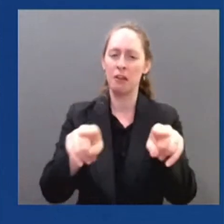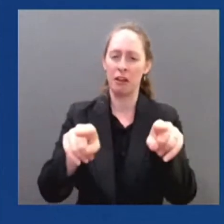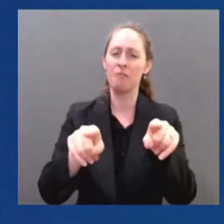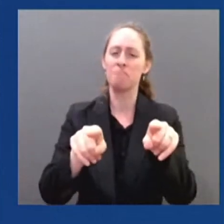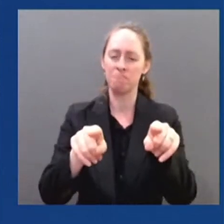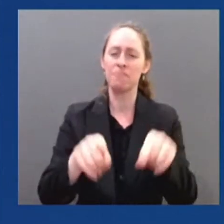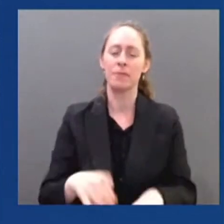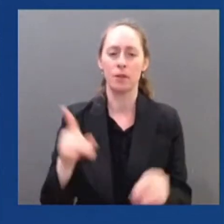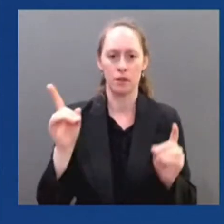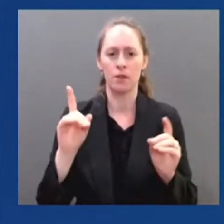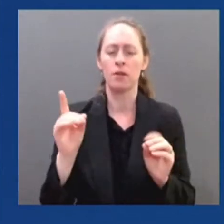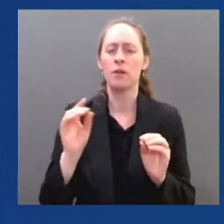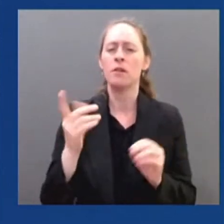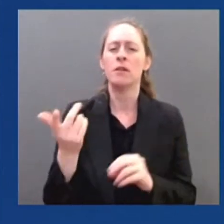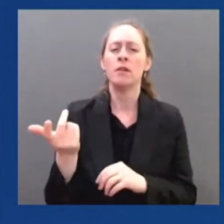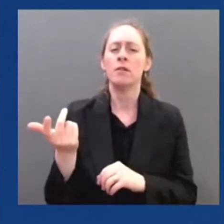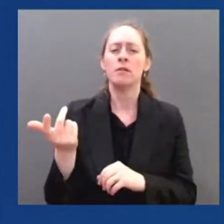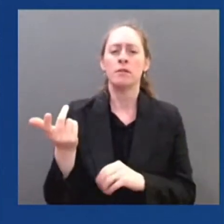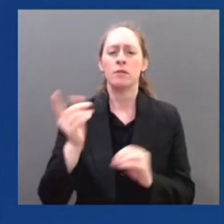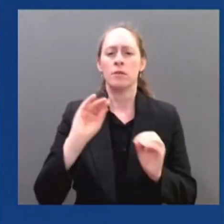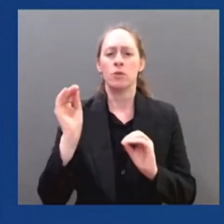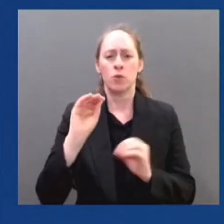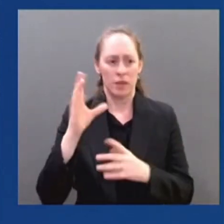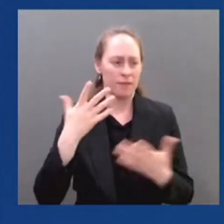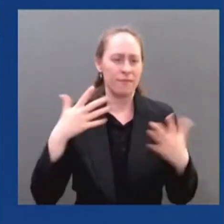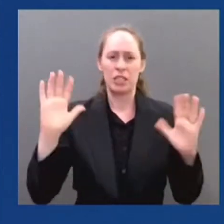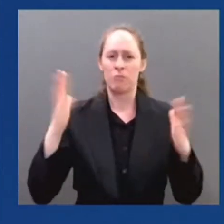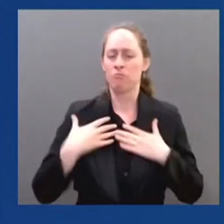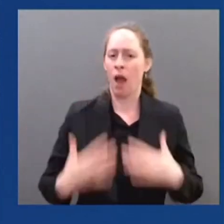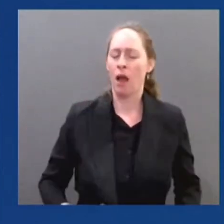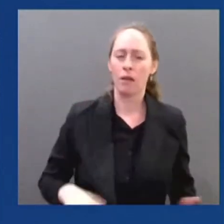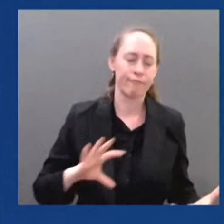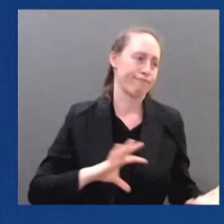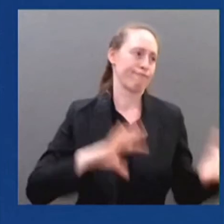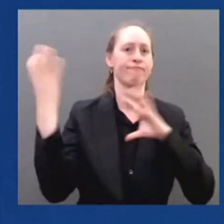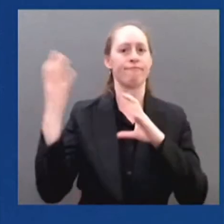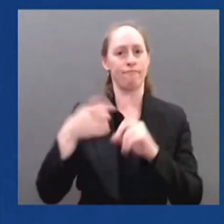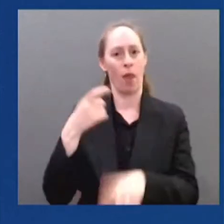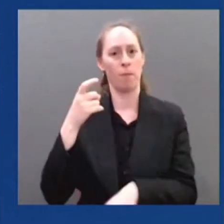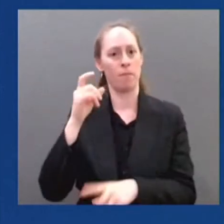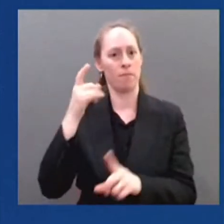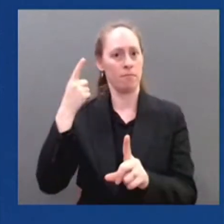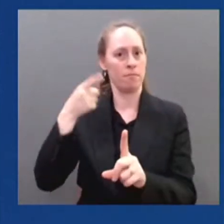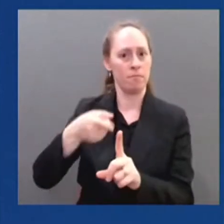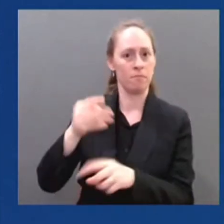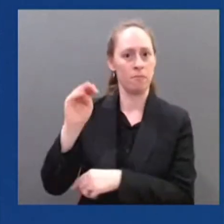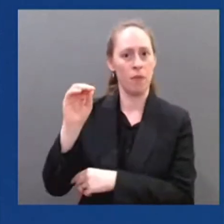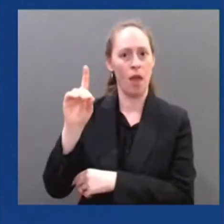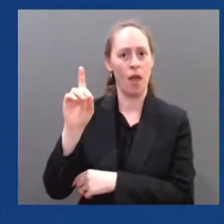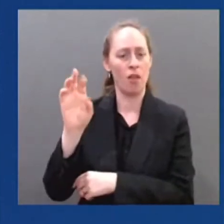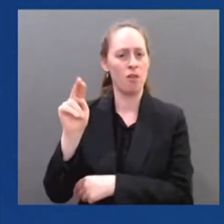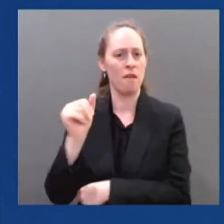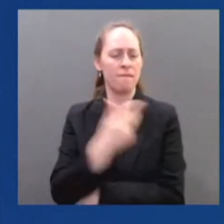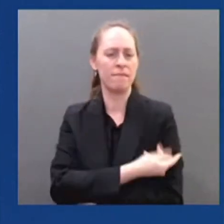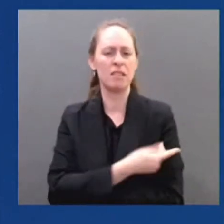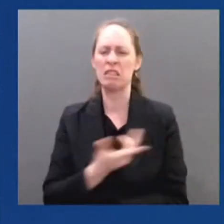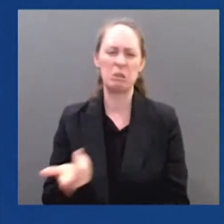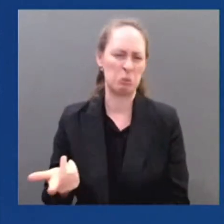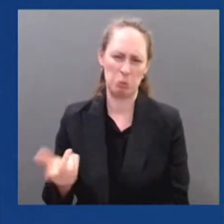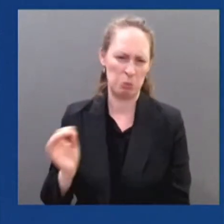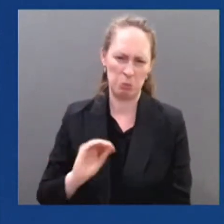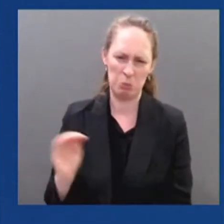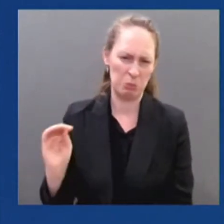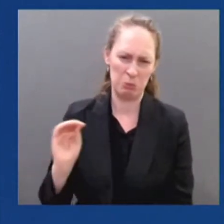multi-system inflammatory syndrome of children. Very quickly, moving on to the Pfizer which was a bit different. It was in 3